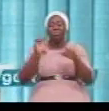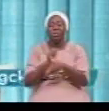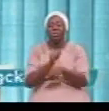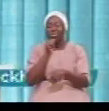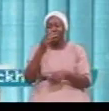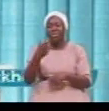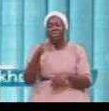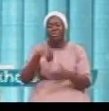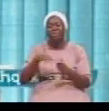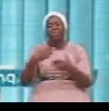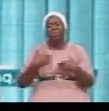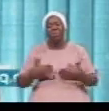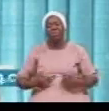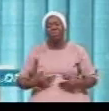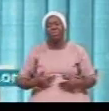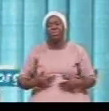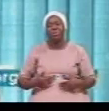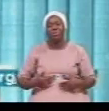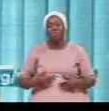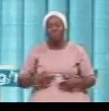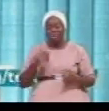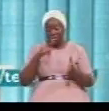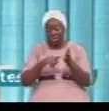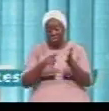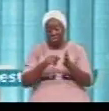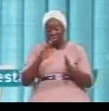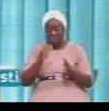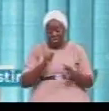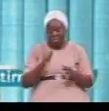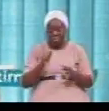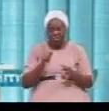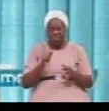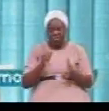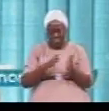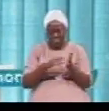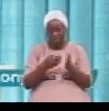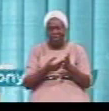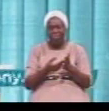body. Test yourself and confirm.